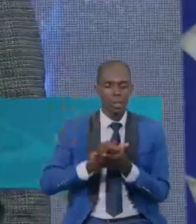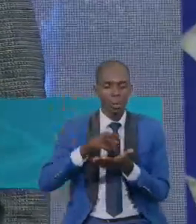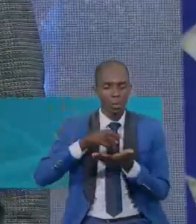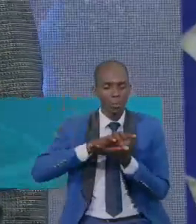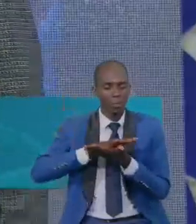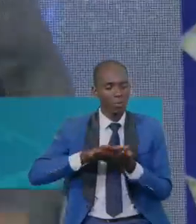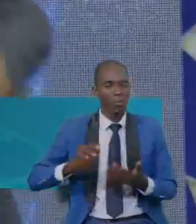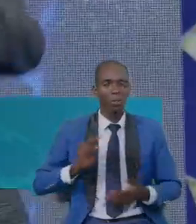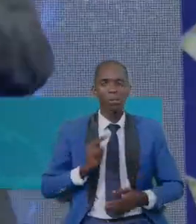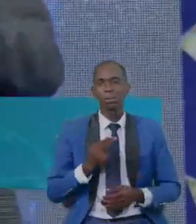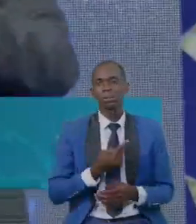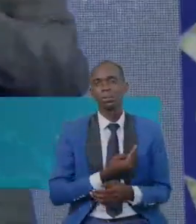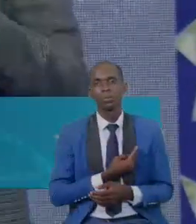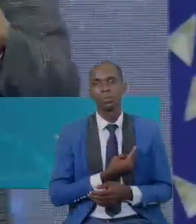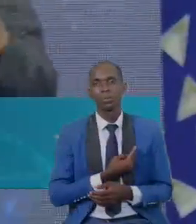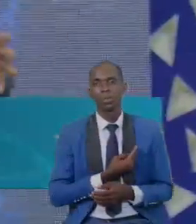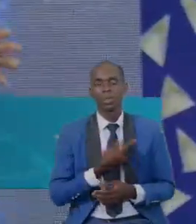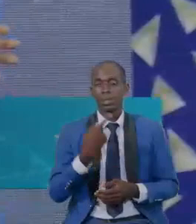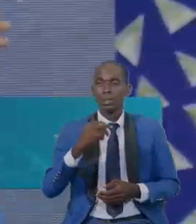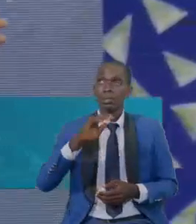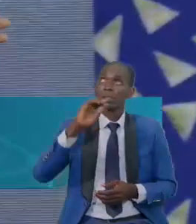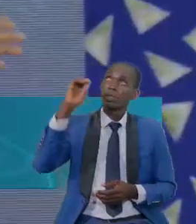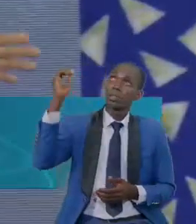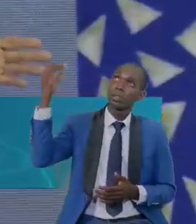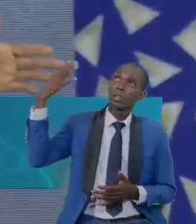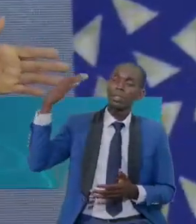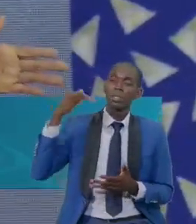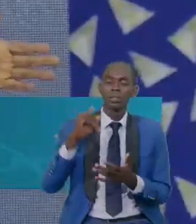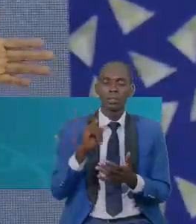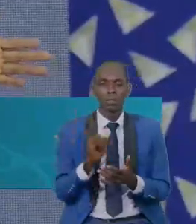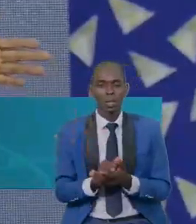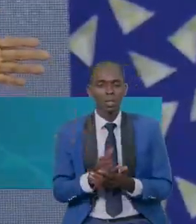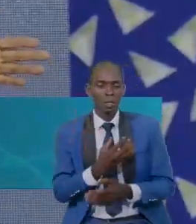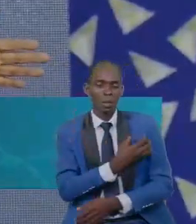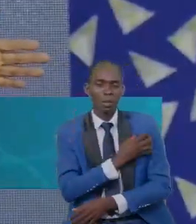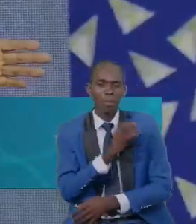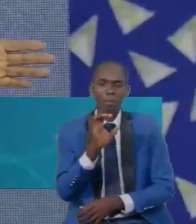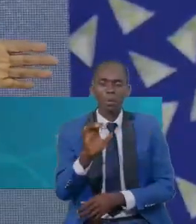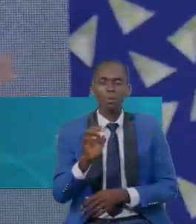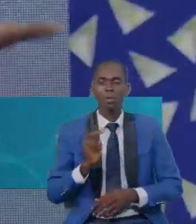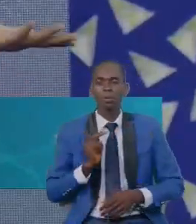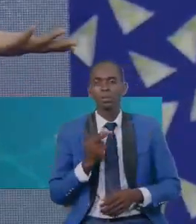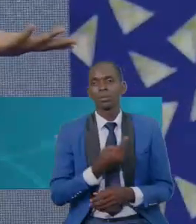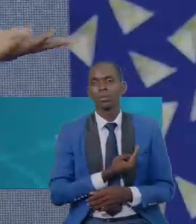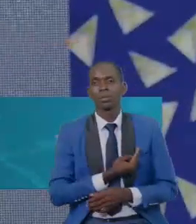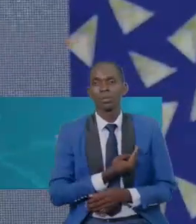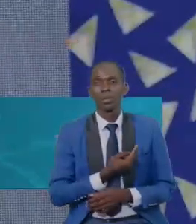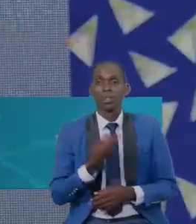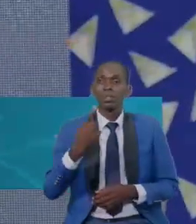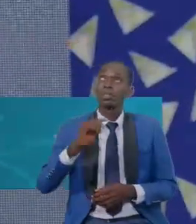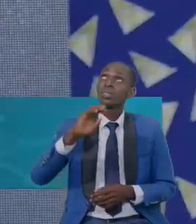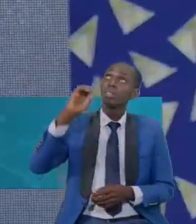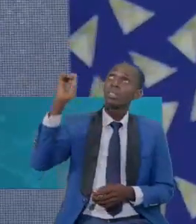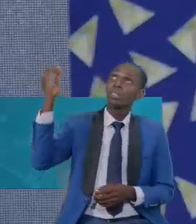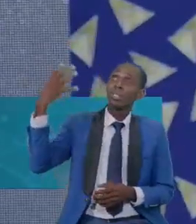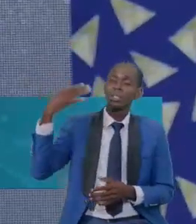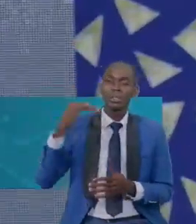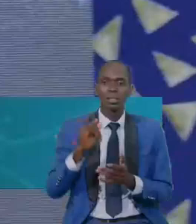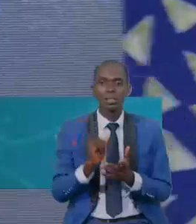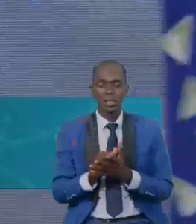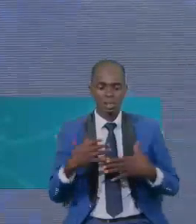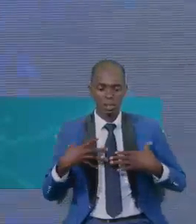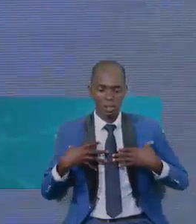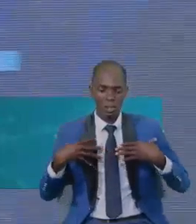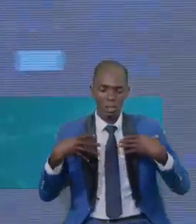us. The grace that empowers us. The grace that heals